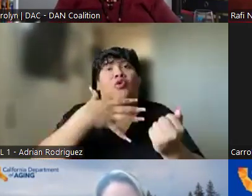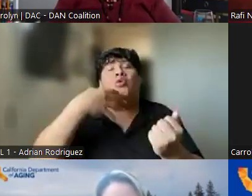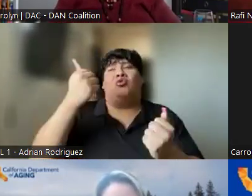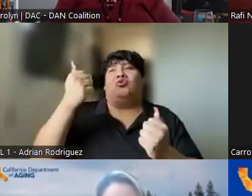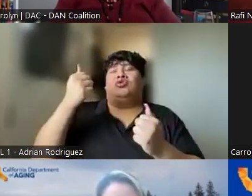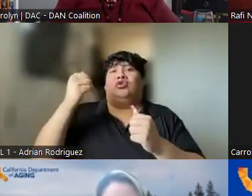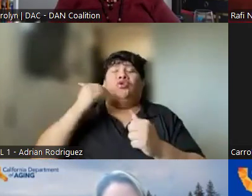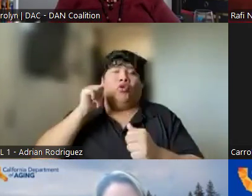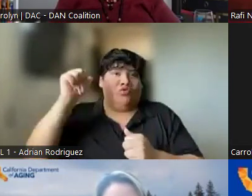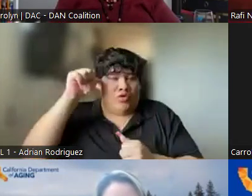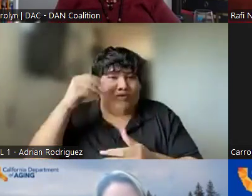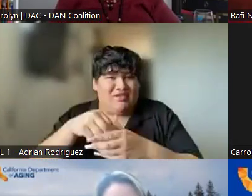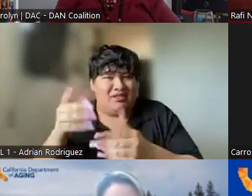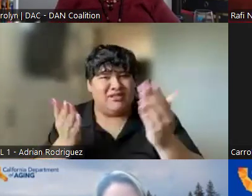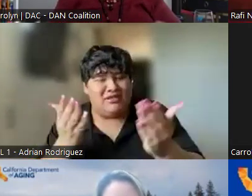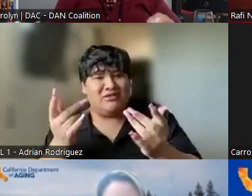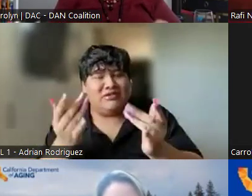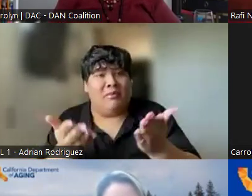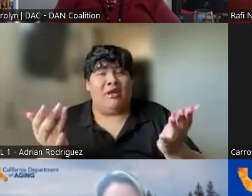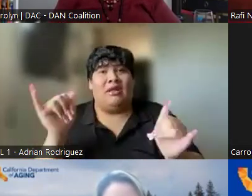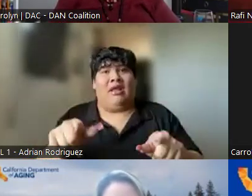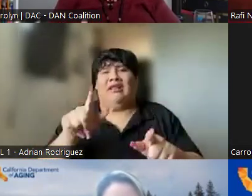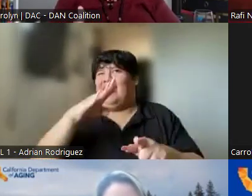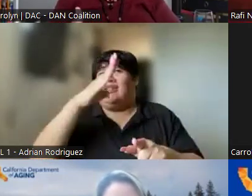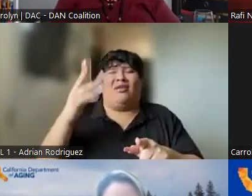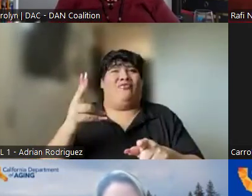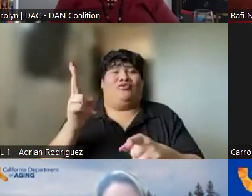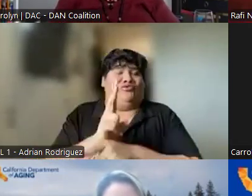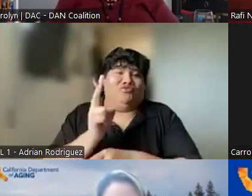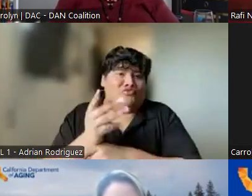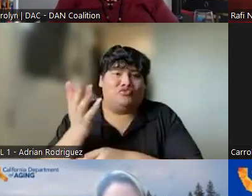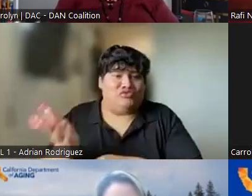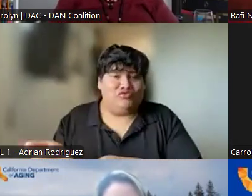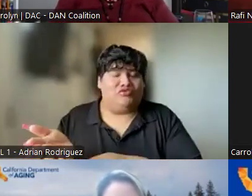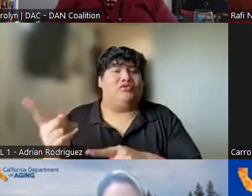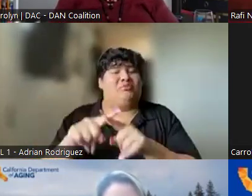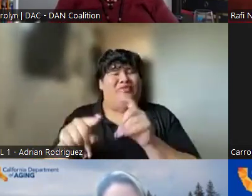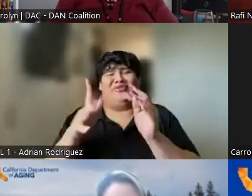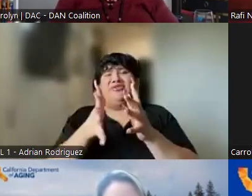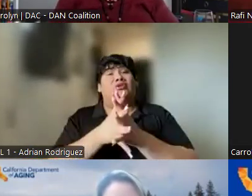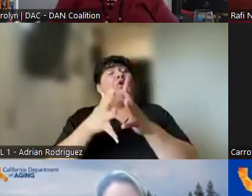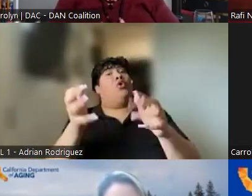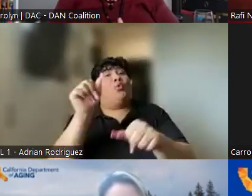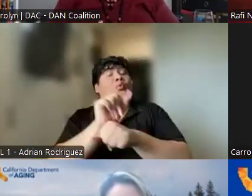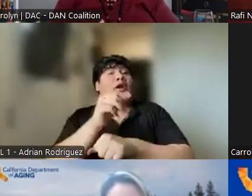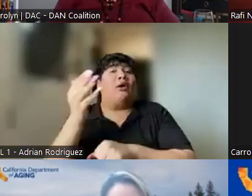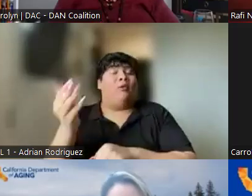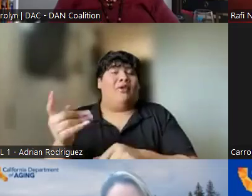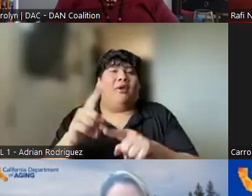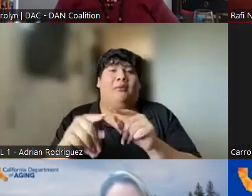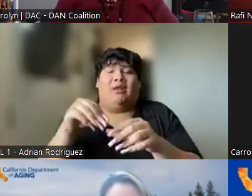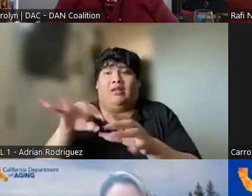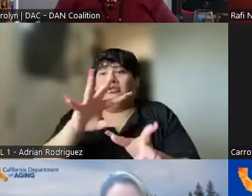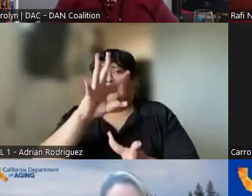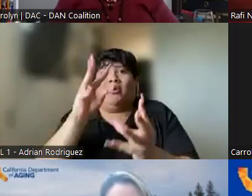disability services, something that they have never done. So there's still a lot of work out here. And this combination